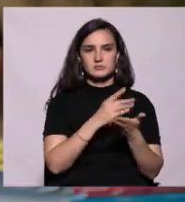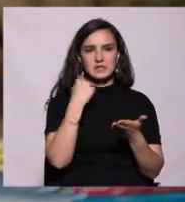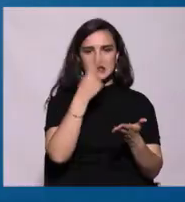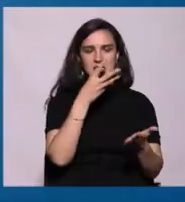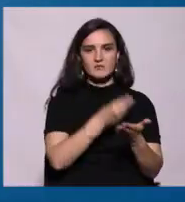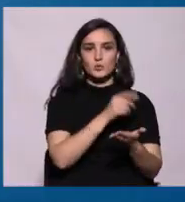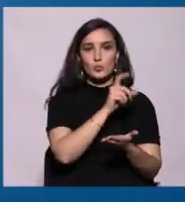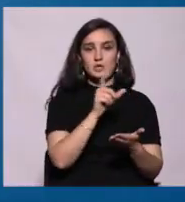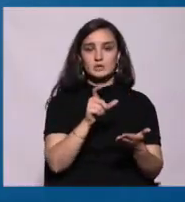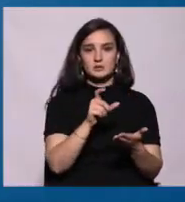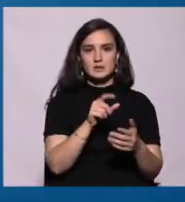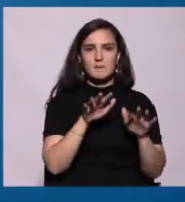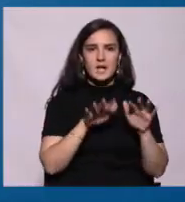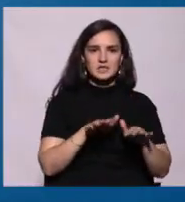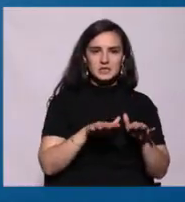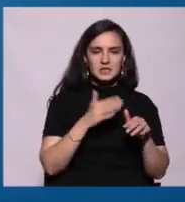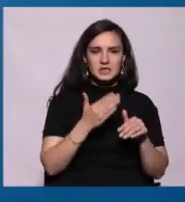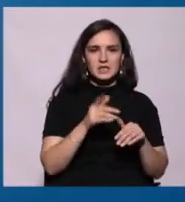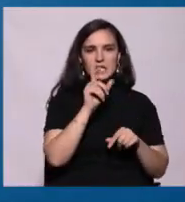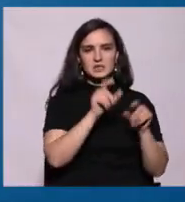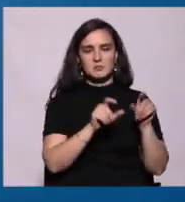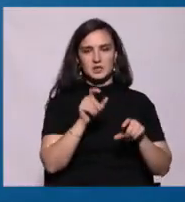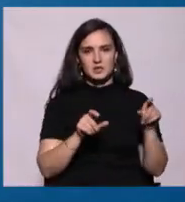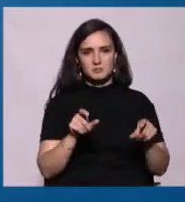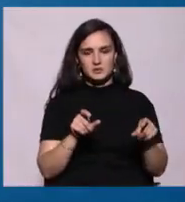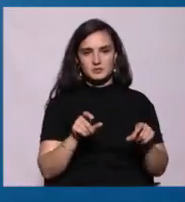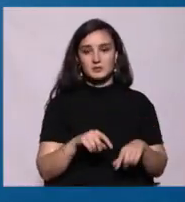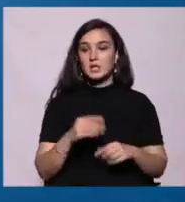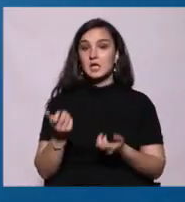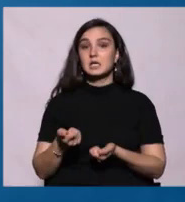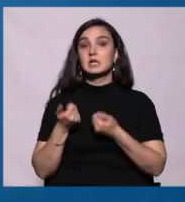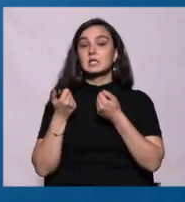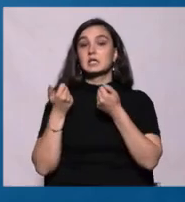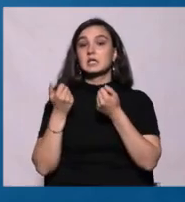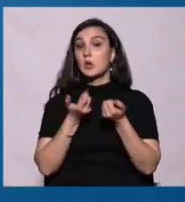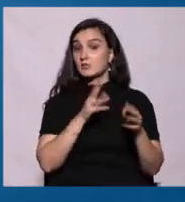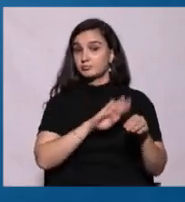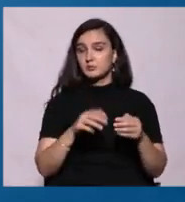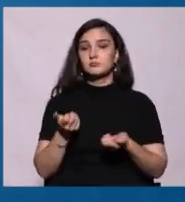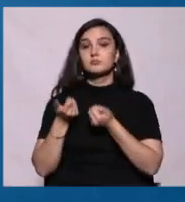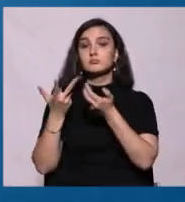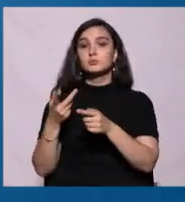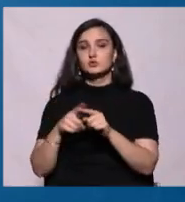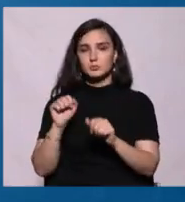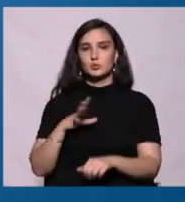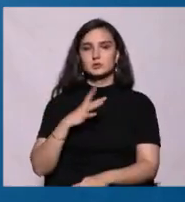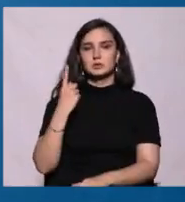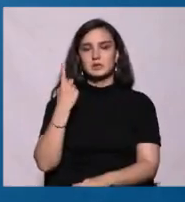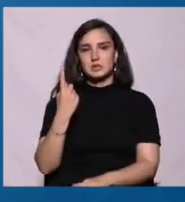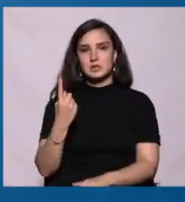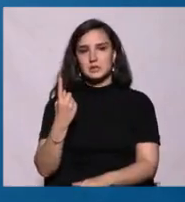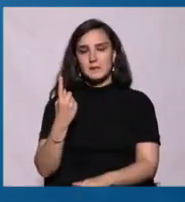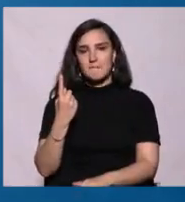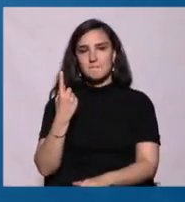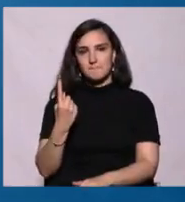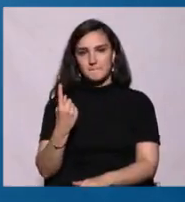individual things, places, or people. Countable nouns can be singular or